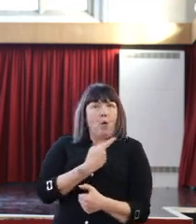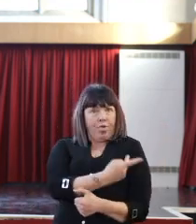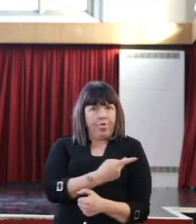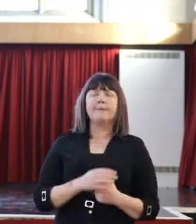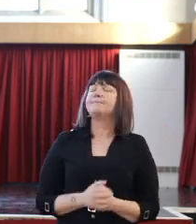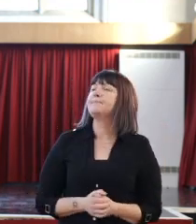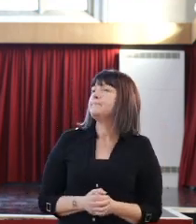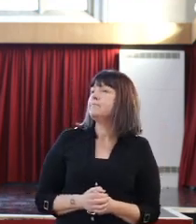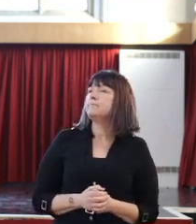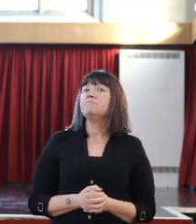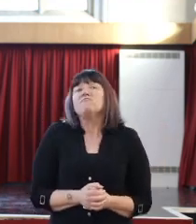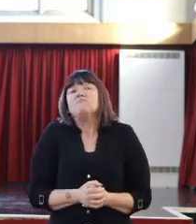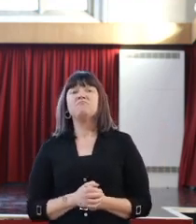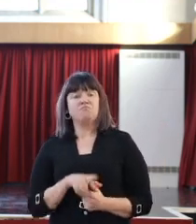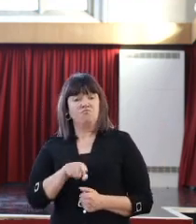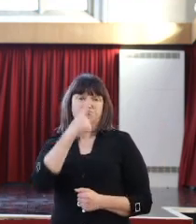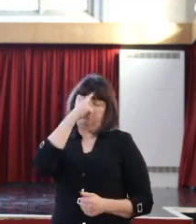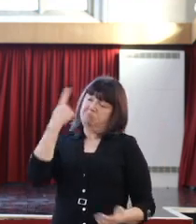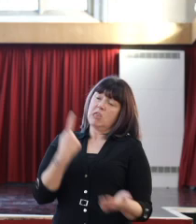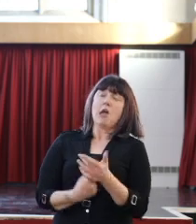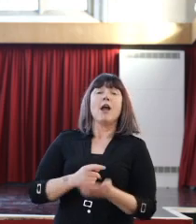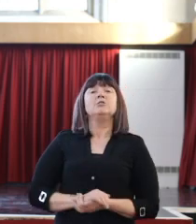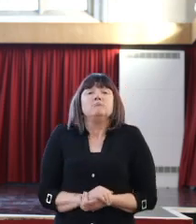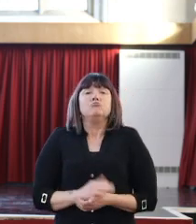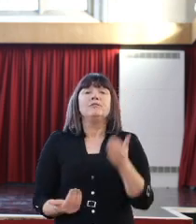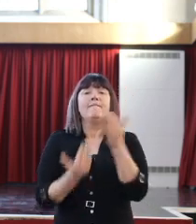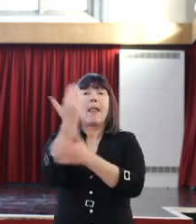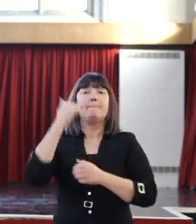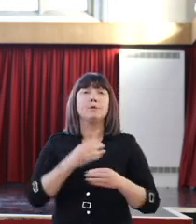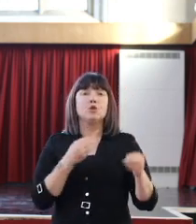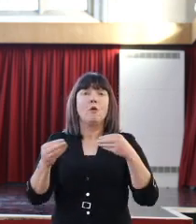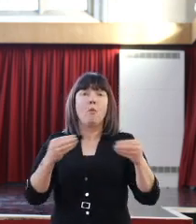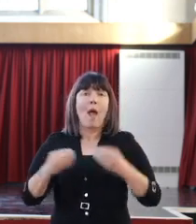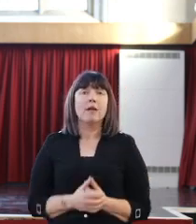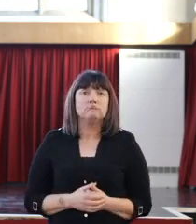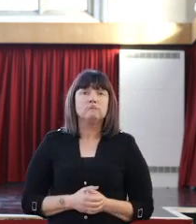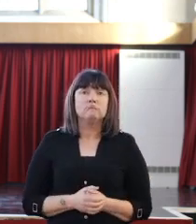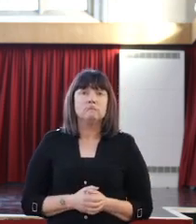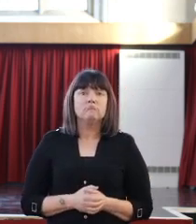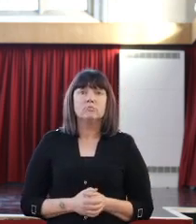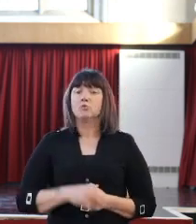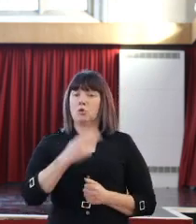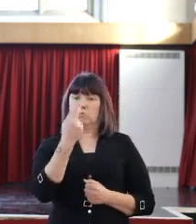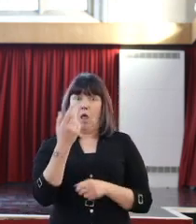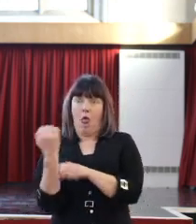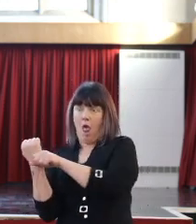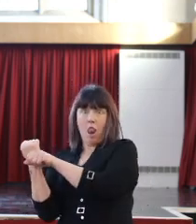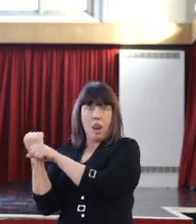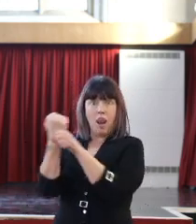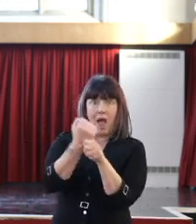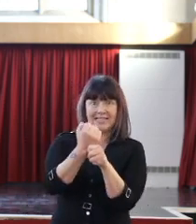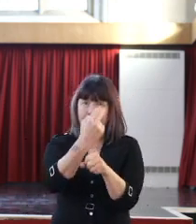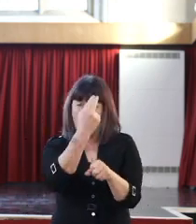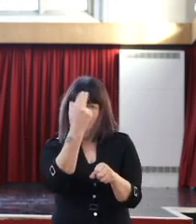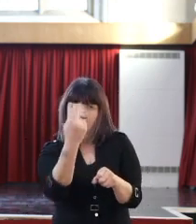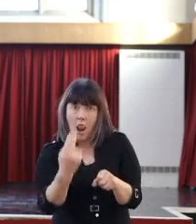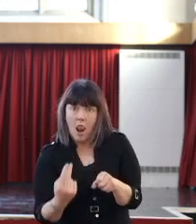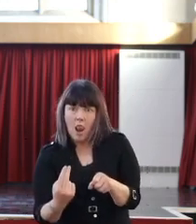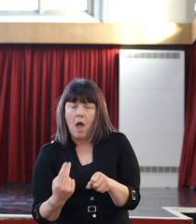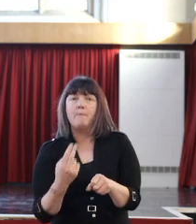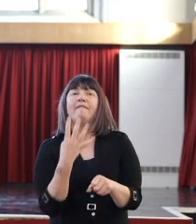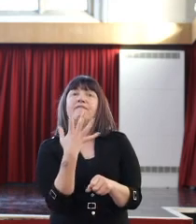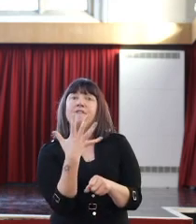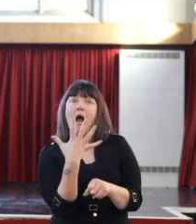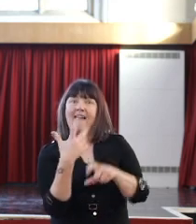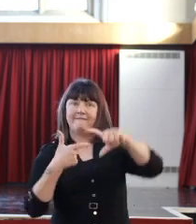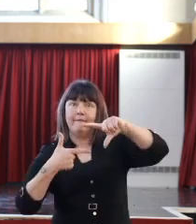world, he just develops a piece of software to mean that the lightsaber only needs to be drawn every 5 frames, and then the computer automatically